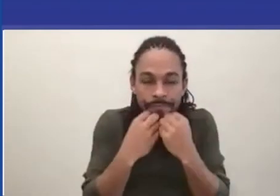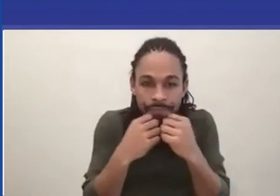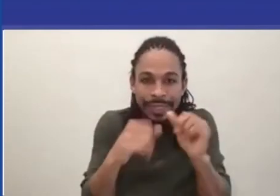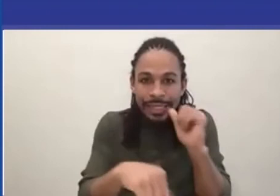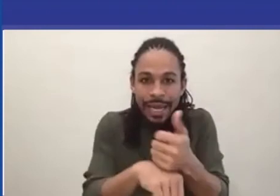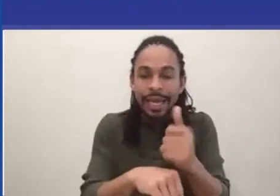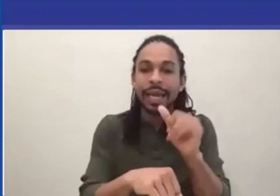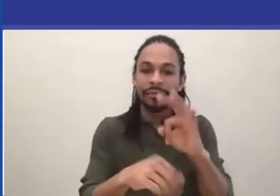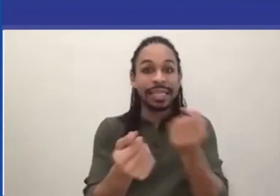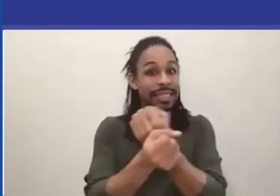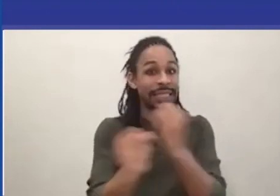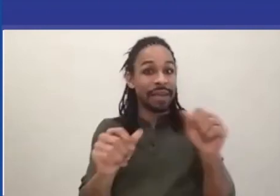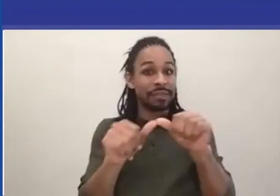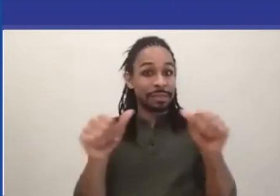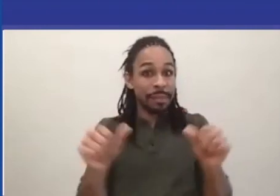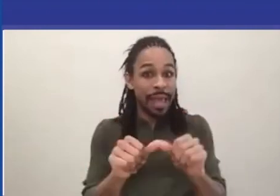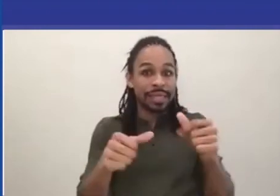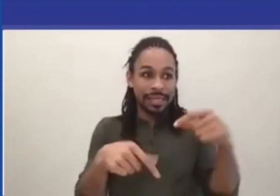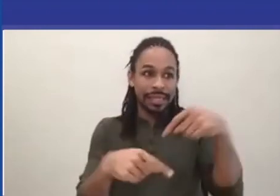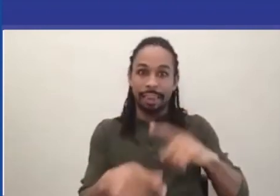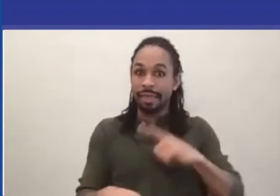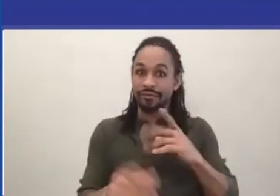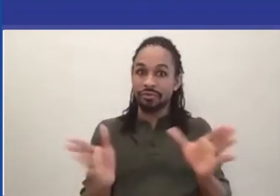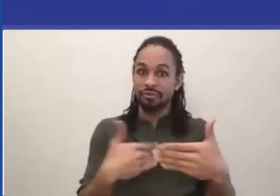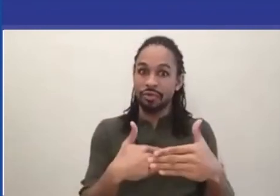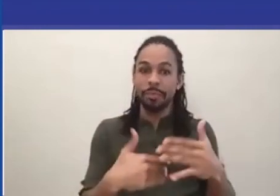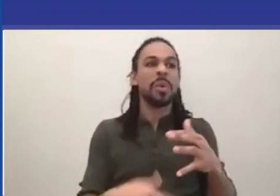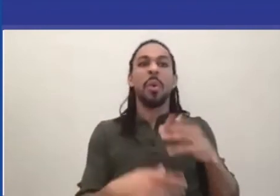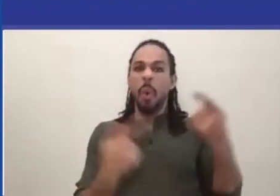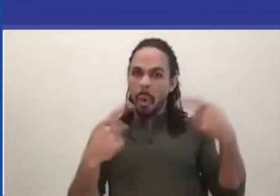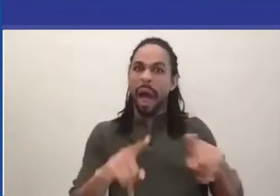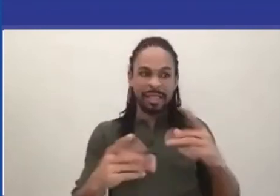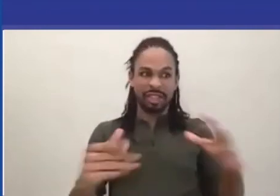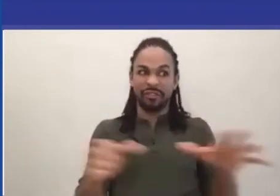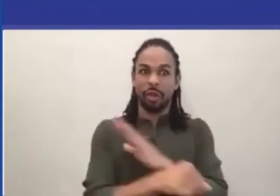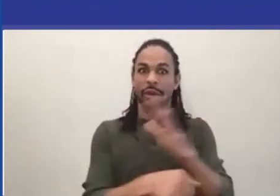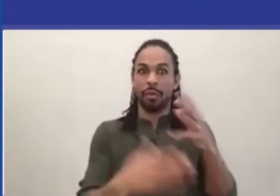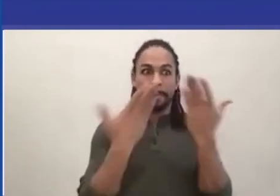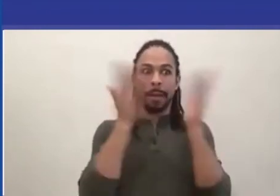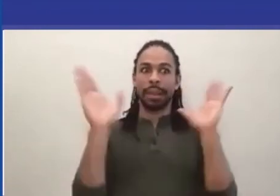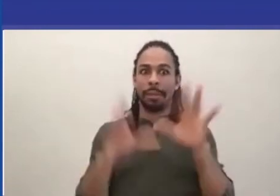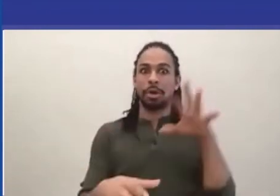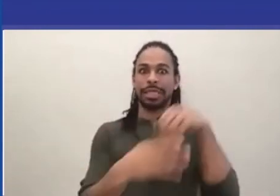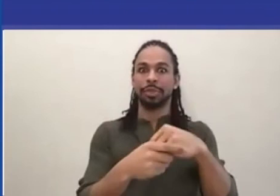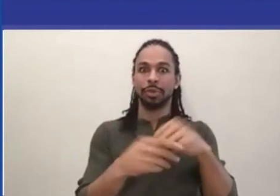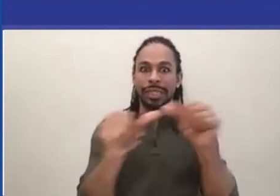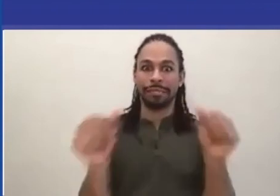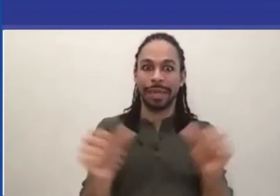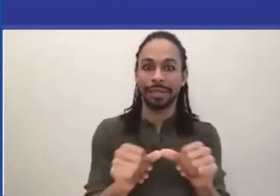living room? So that's something that I thought about in this pandemic moment. And